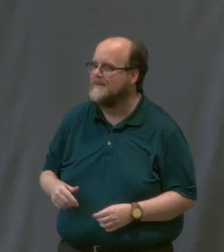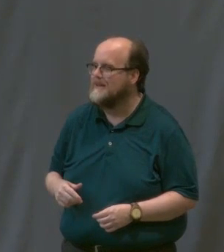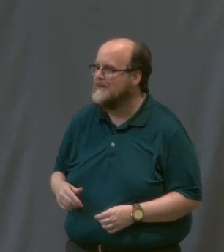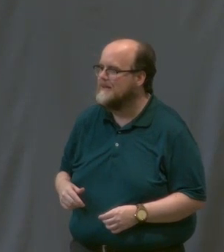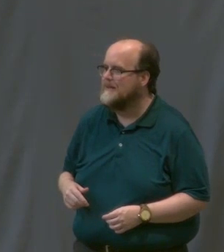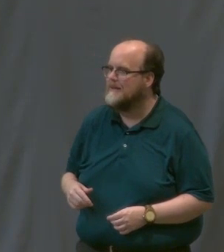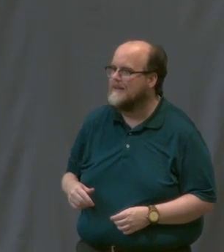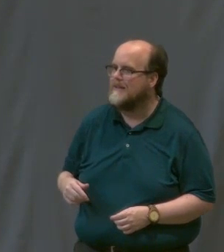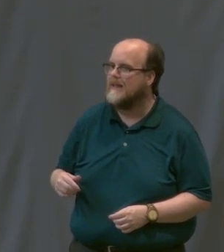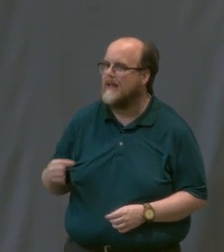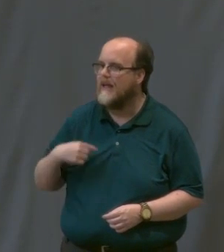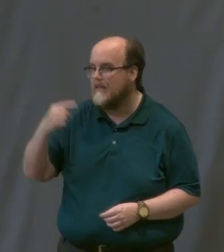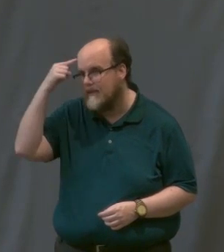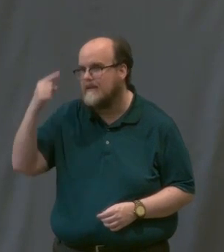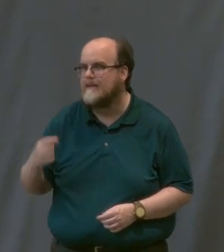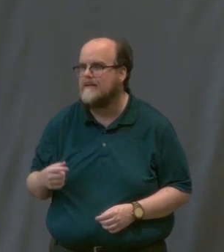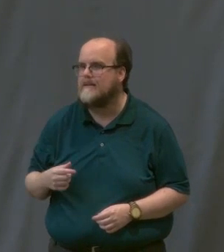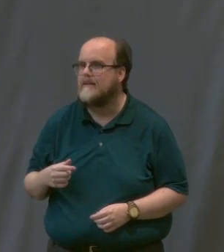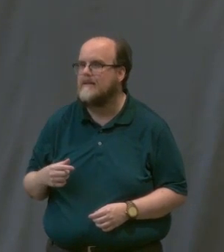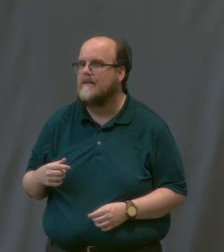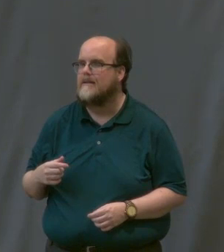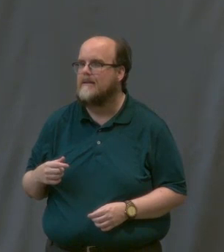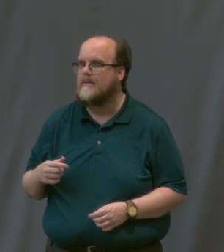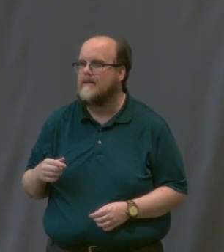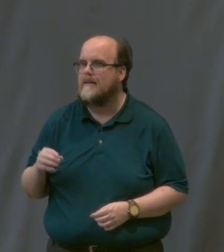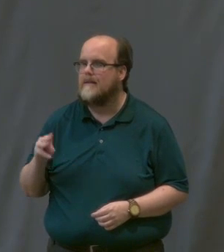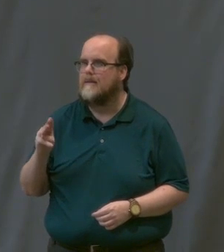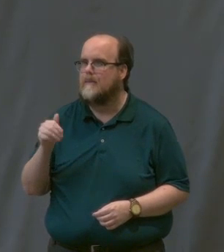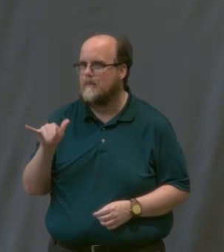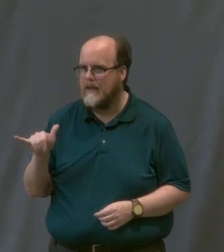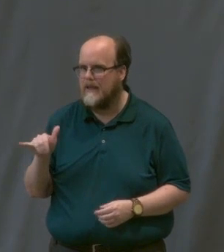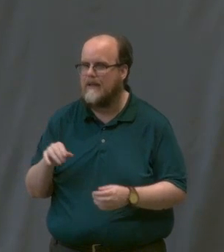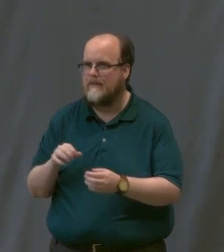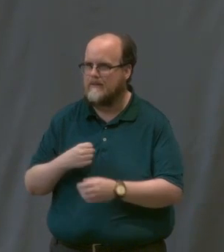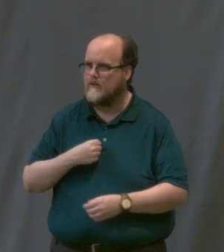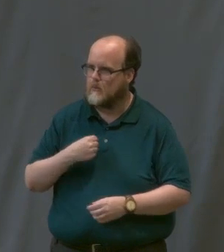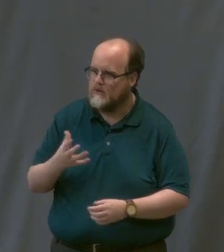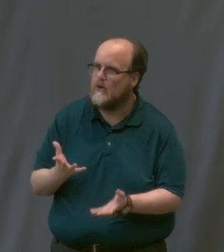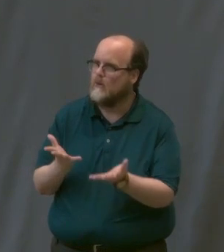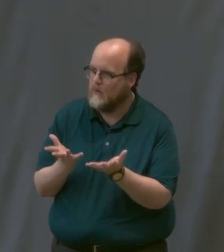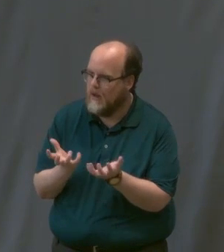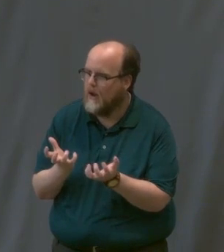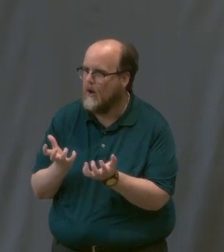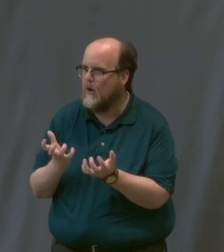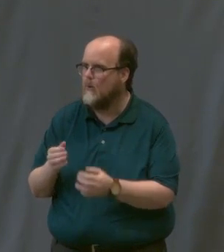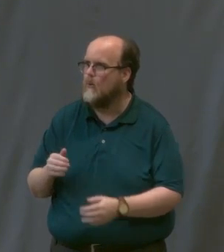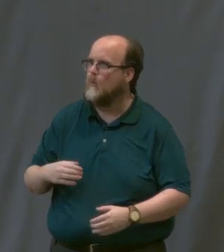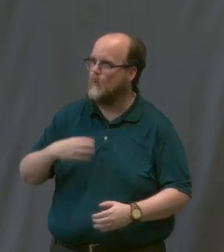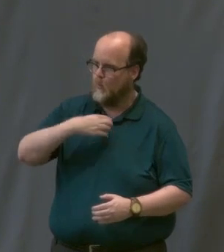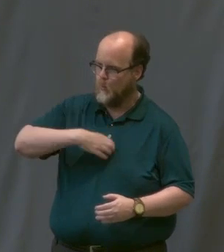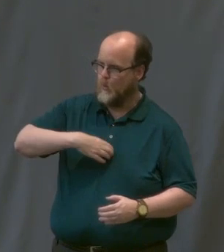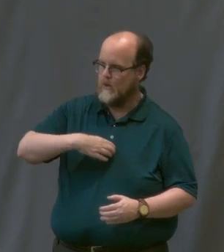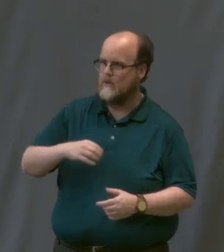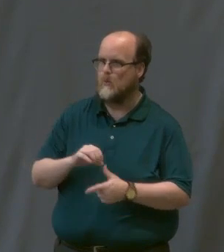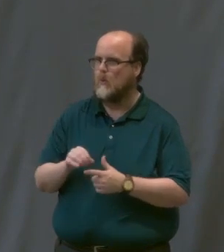but I would think May is always an expression of a desire or wish or hope, but